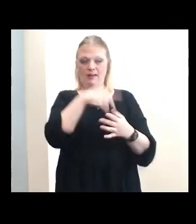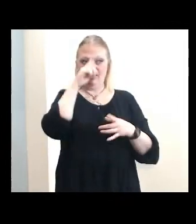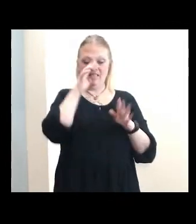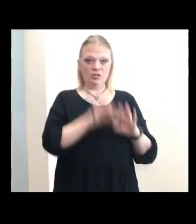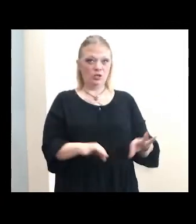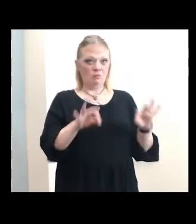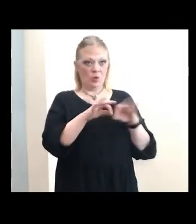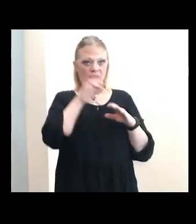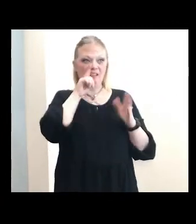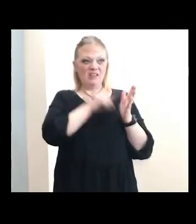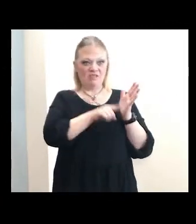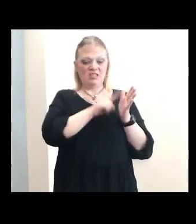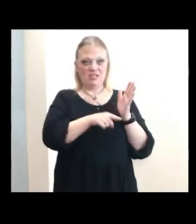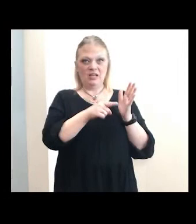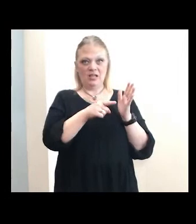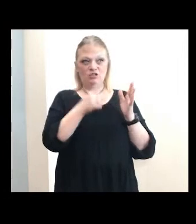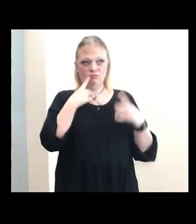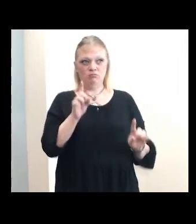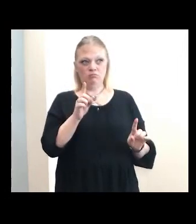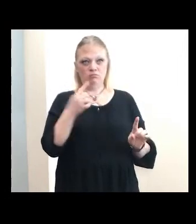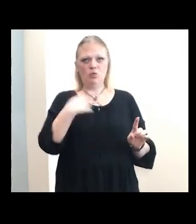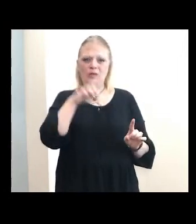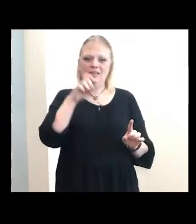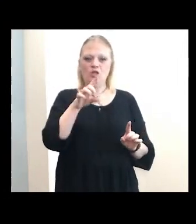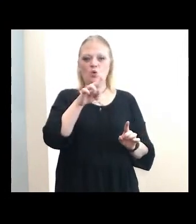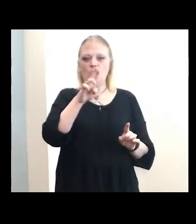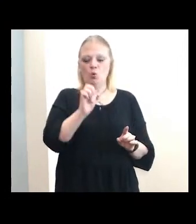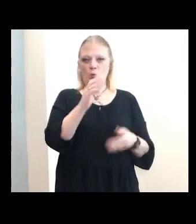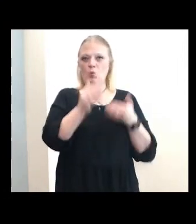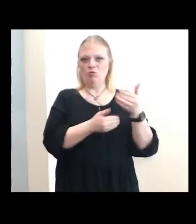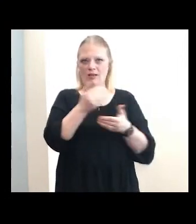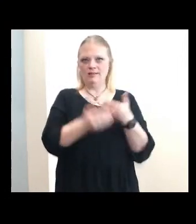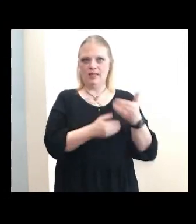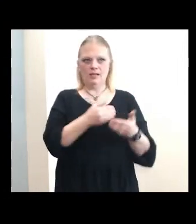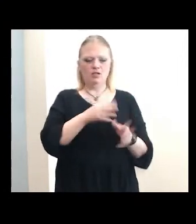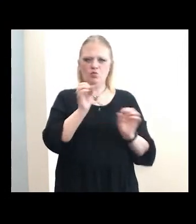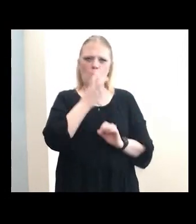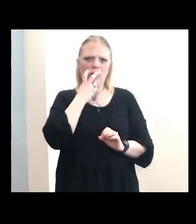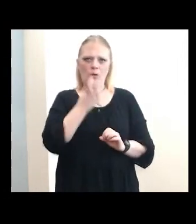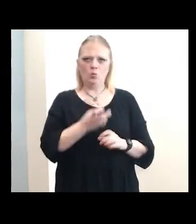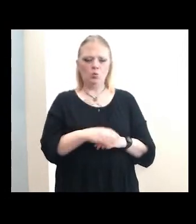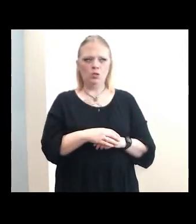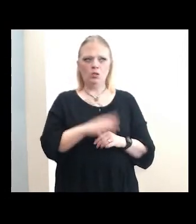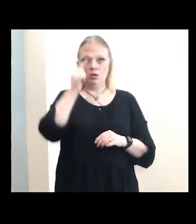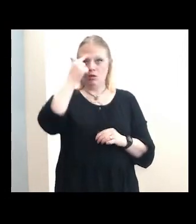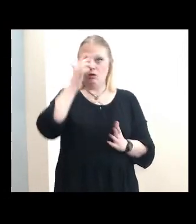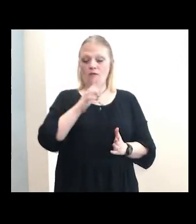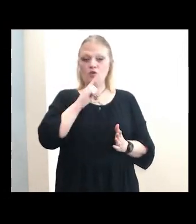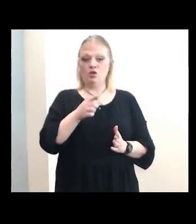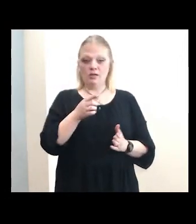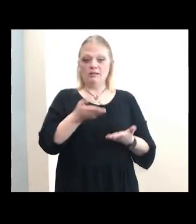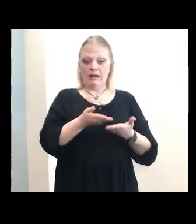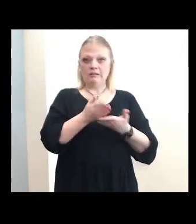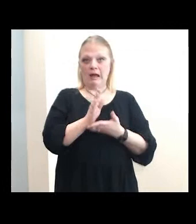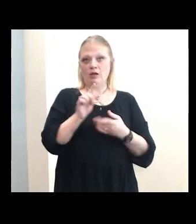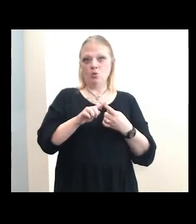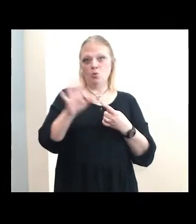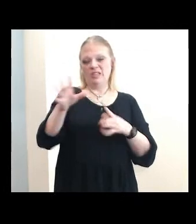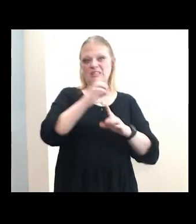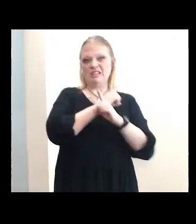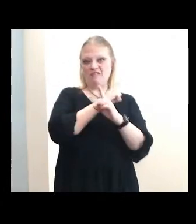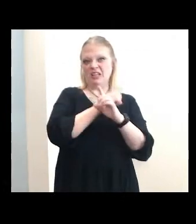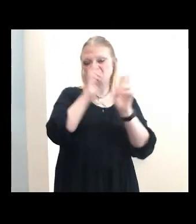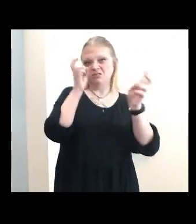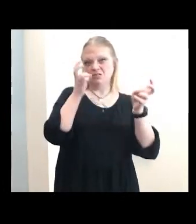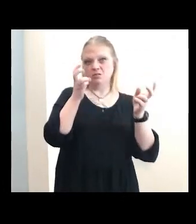important that the investigation go through, because we do need to have due process. There's no doubt about that. The governor is entitled to a defense, so to speak. But